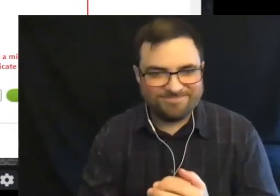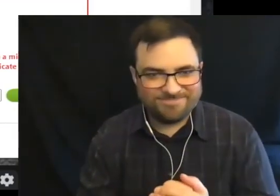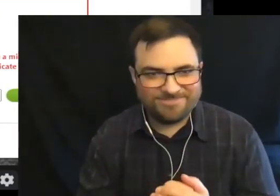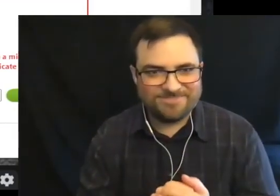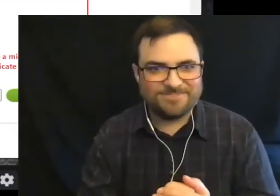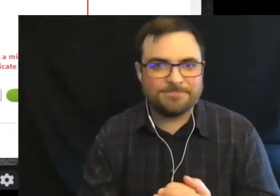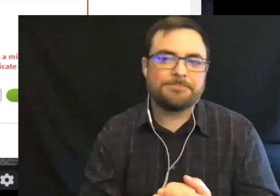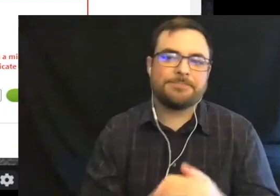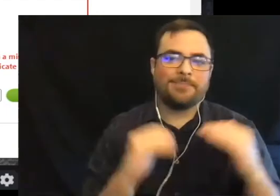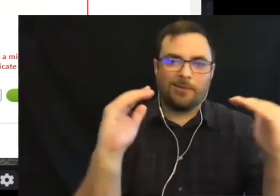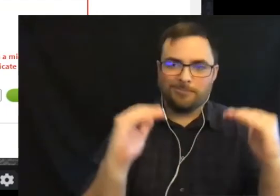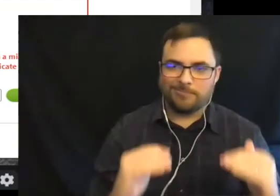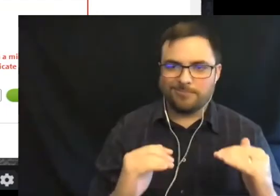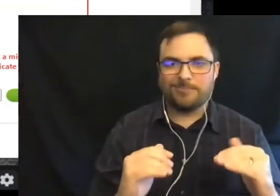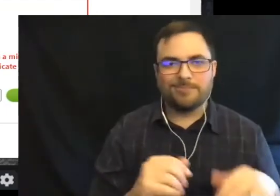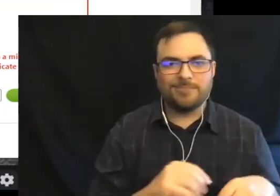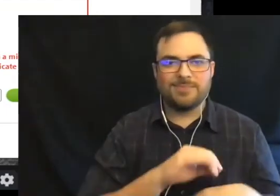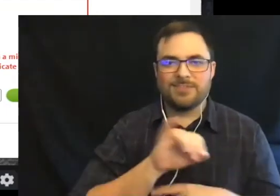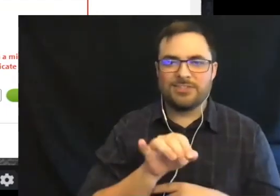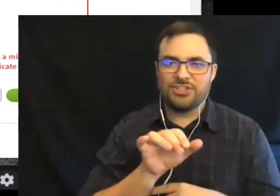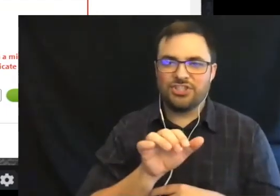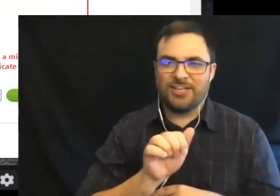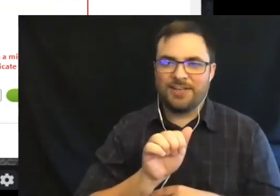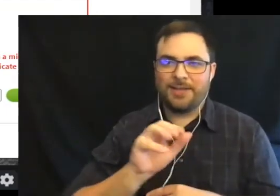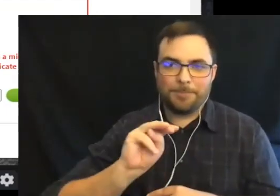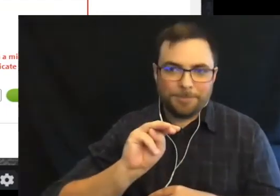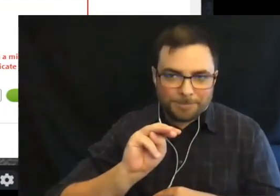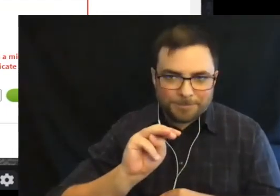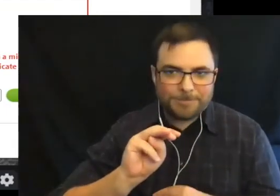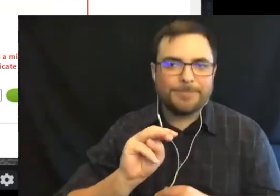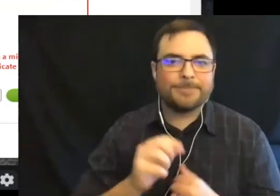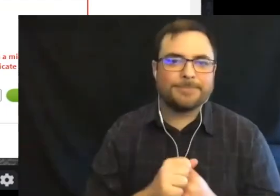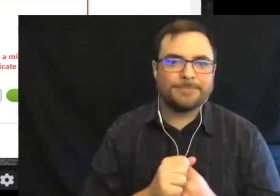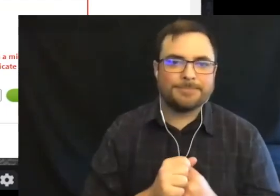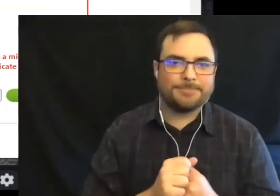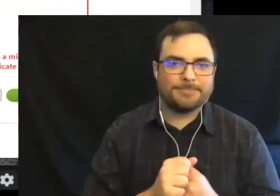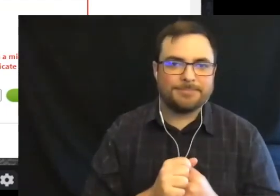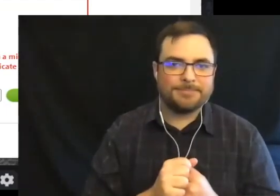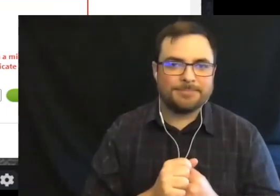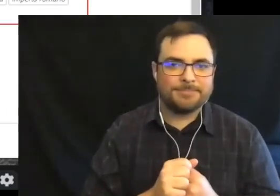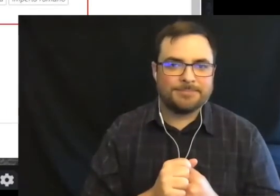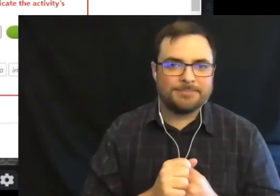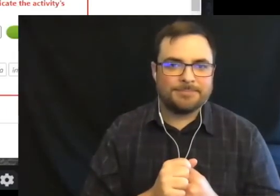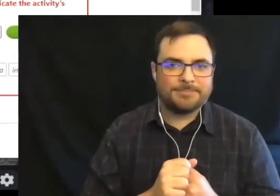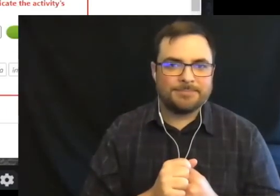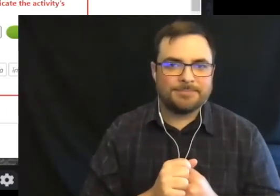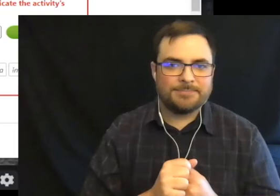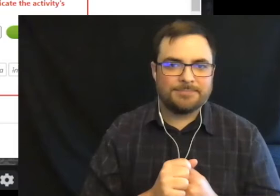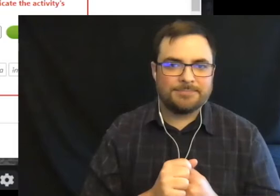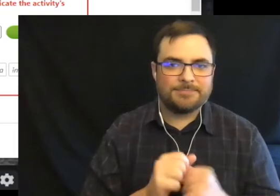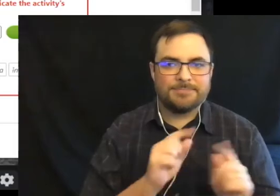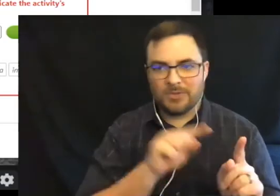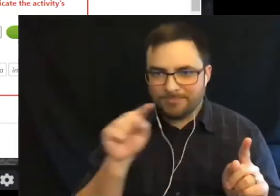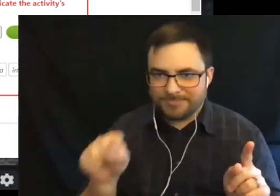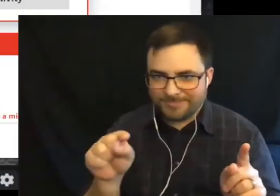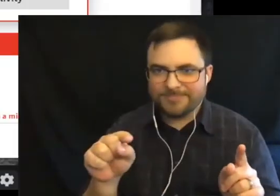let's do another one, jam. We want to learn the word jam, so we put that text in, and now I want to add